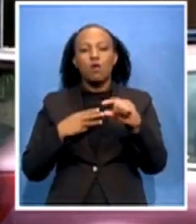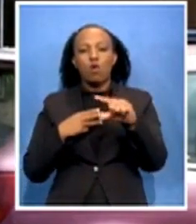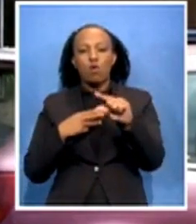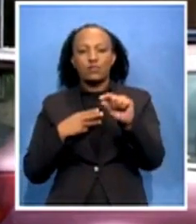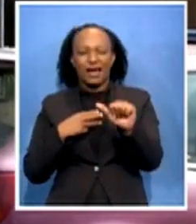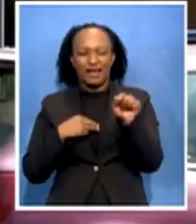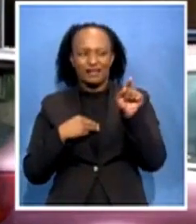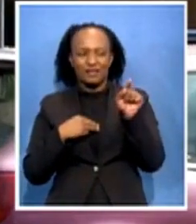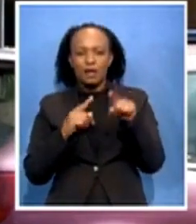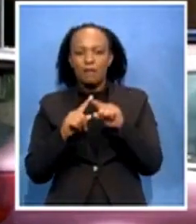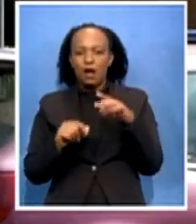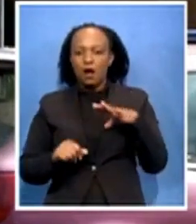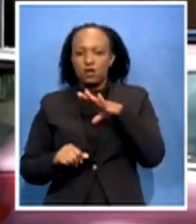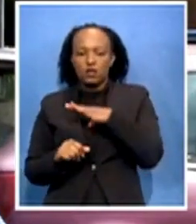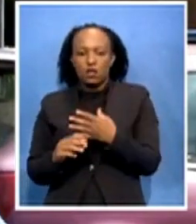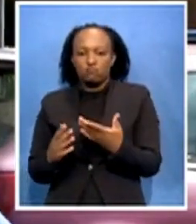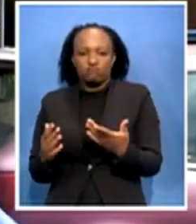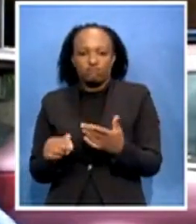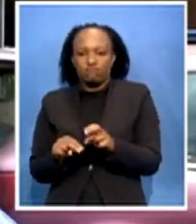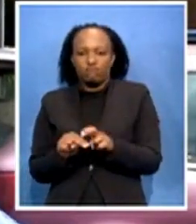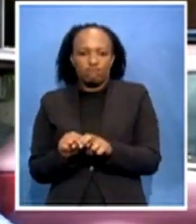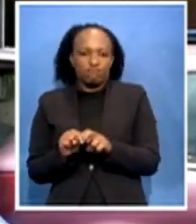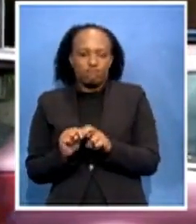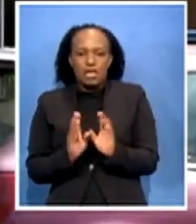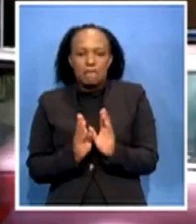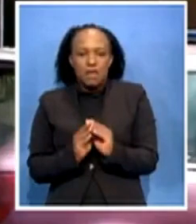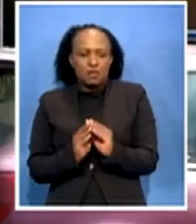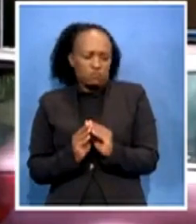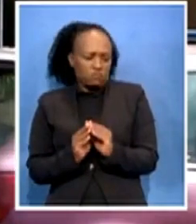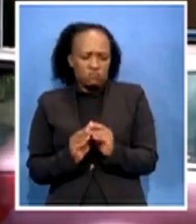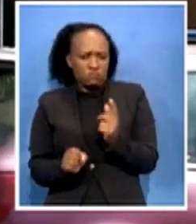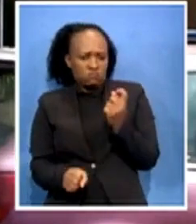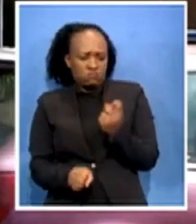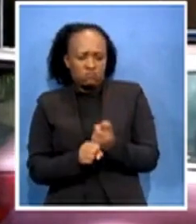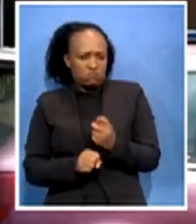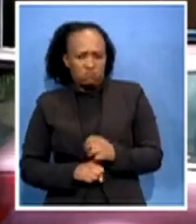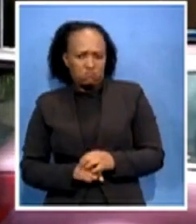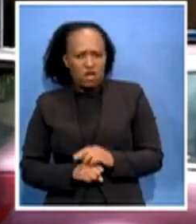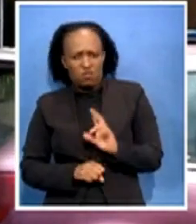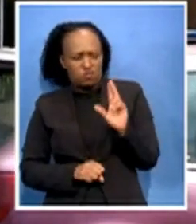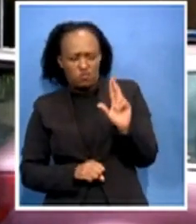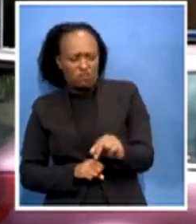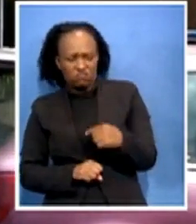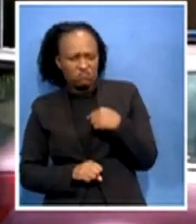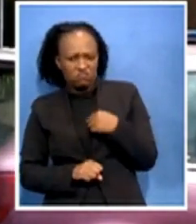meeting and refused. They said they were going to die if they accepted this